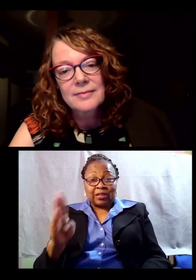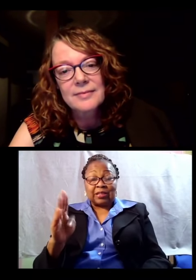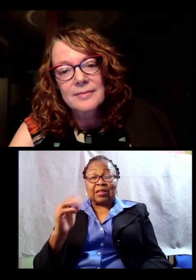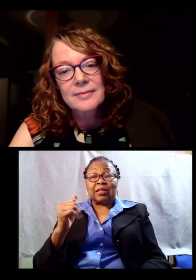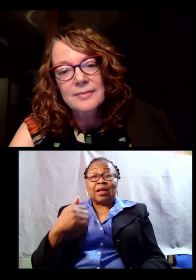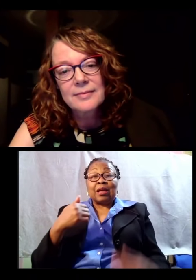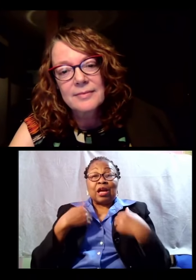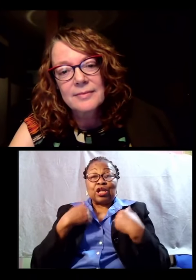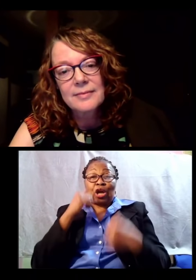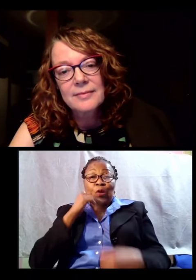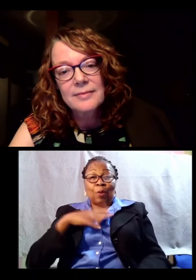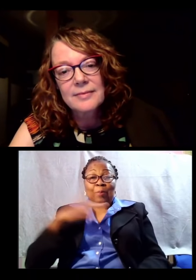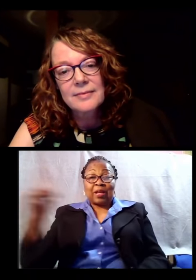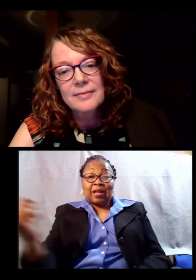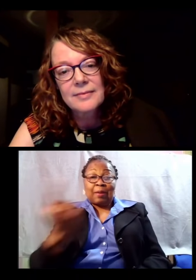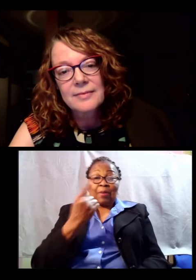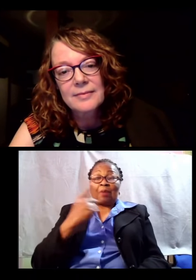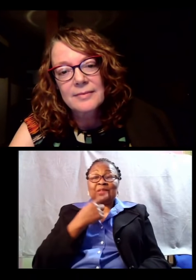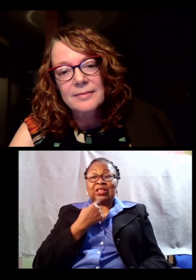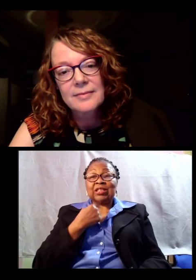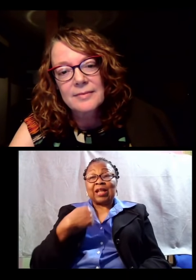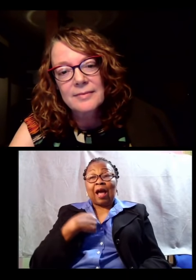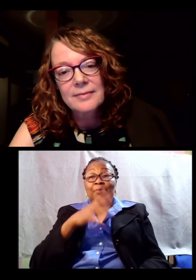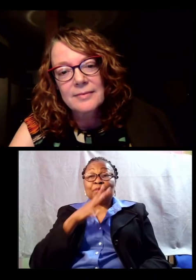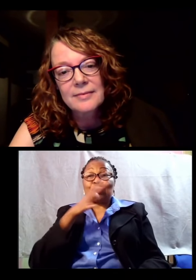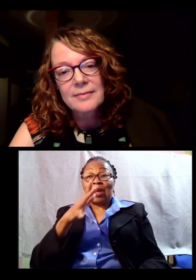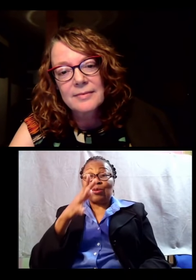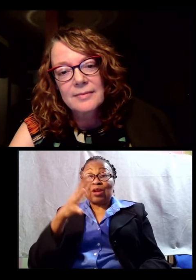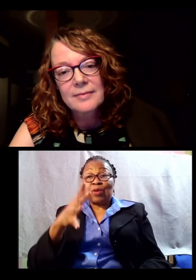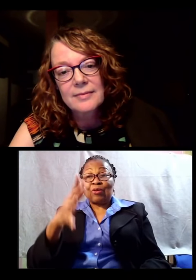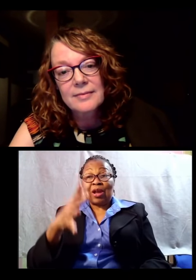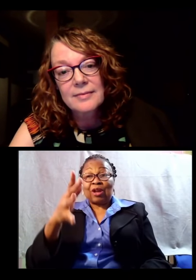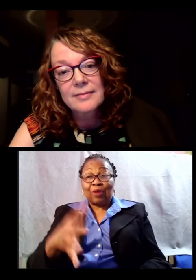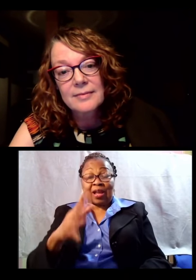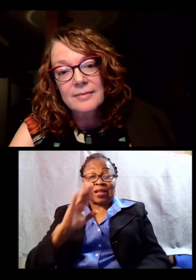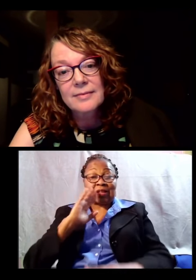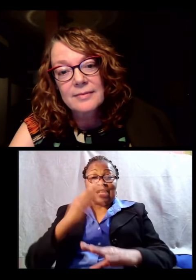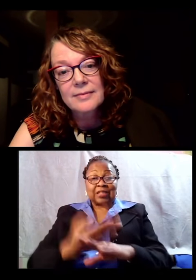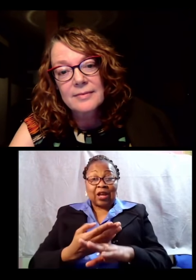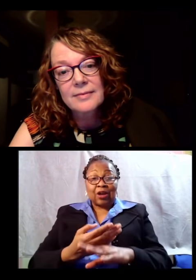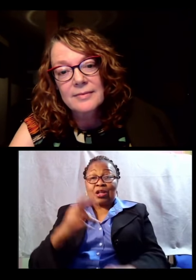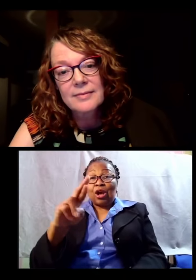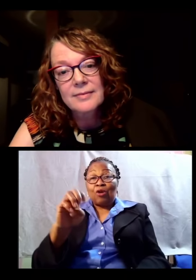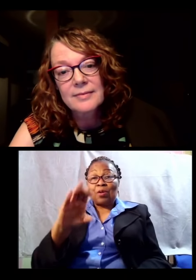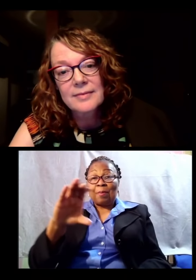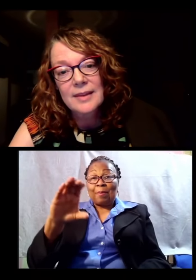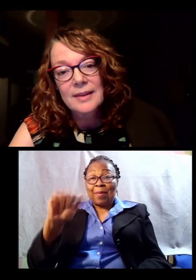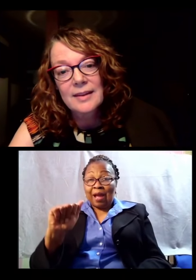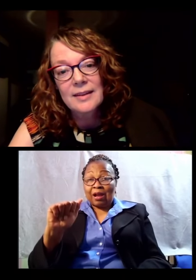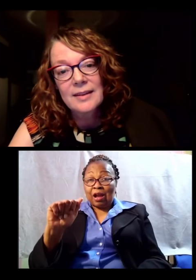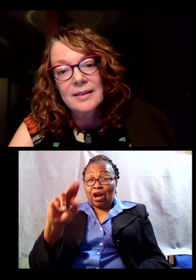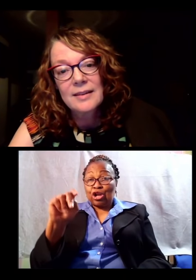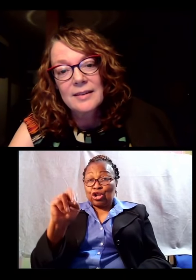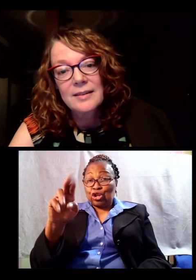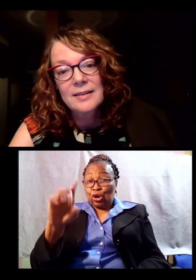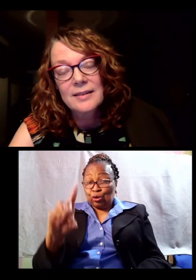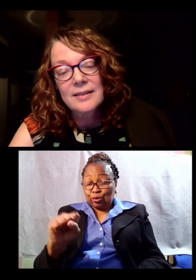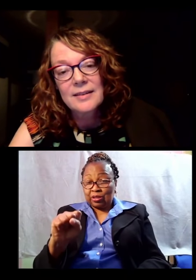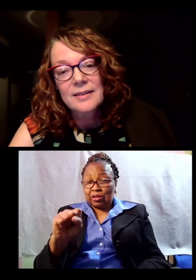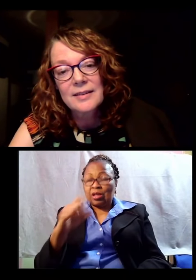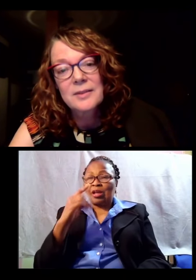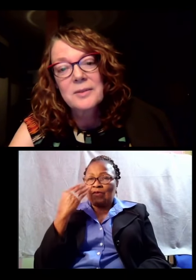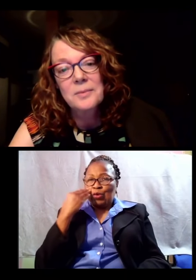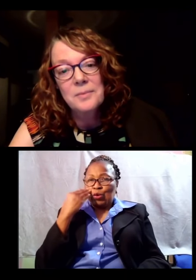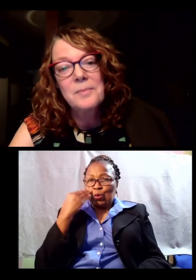she said, "I am the great great great great great great granddaughter of Rebecca Nurse." So if you don't know anything about